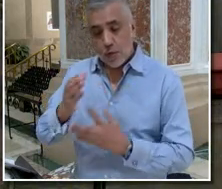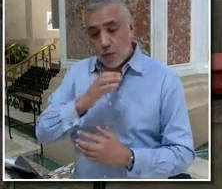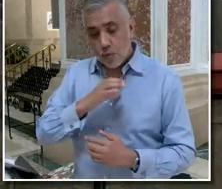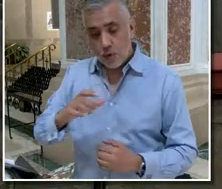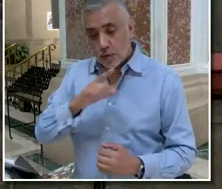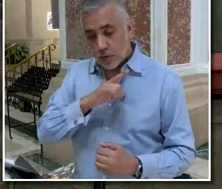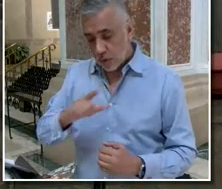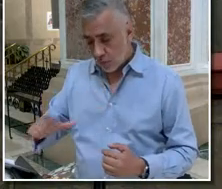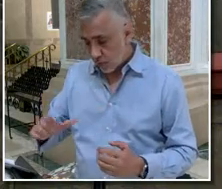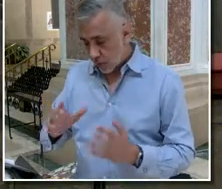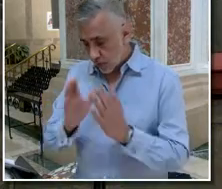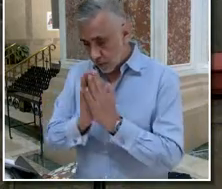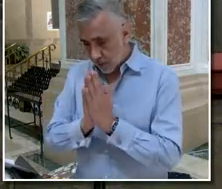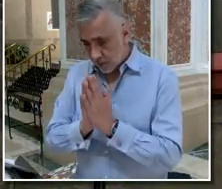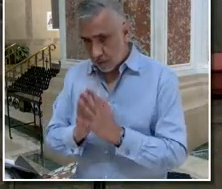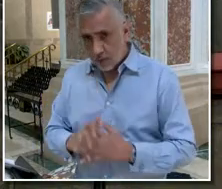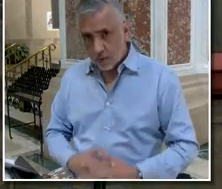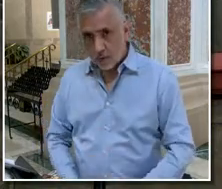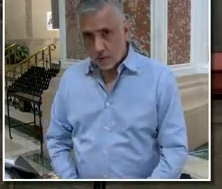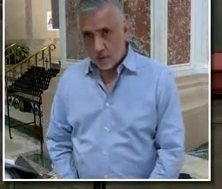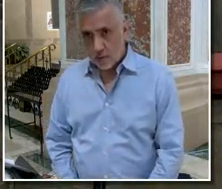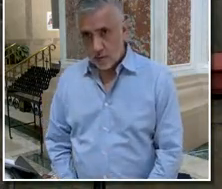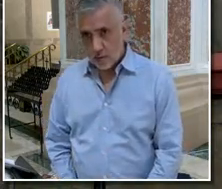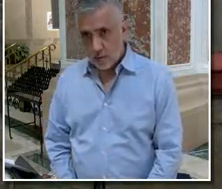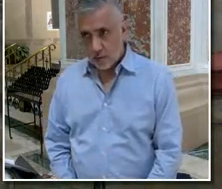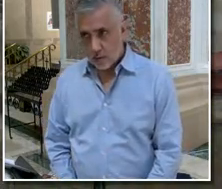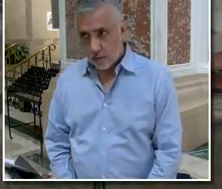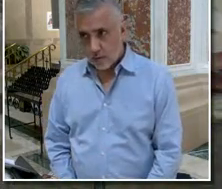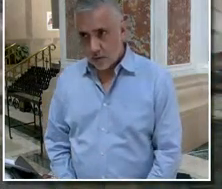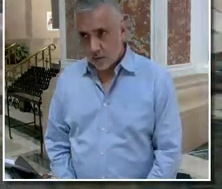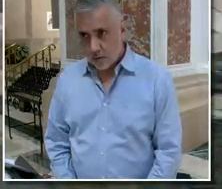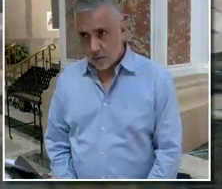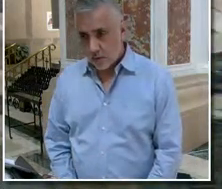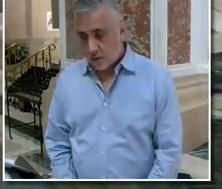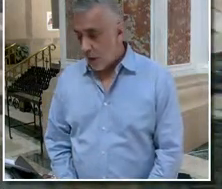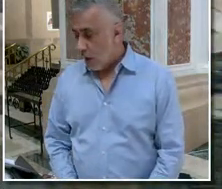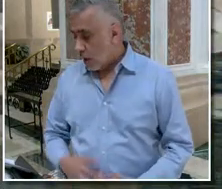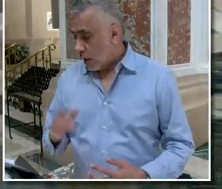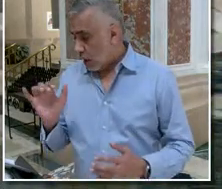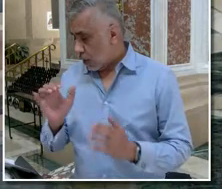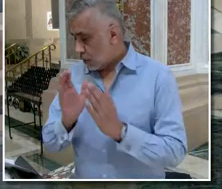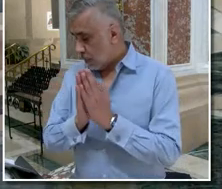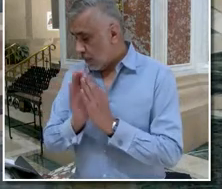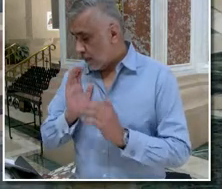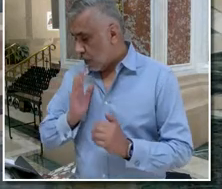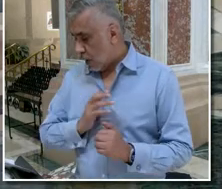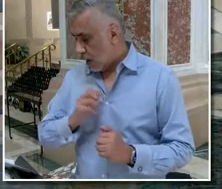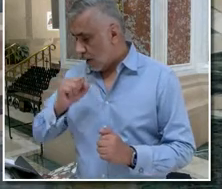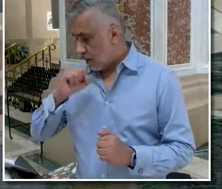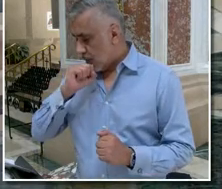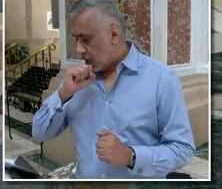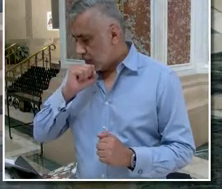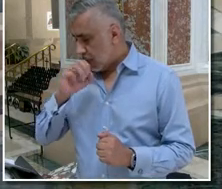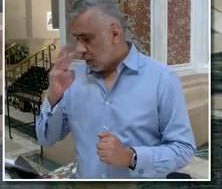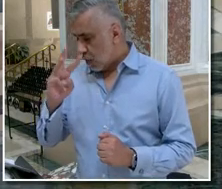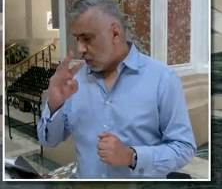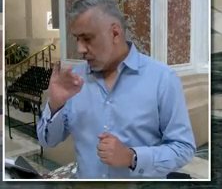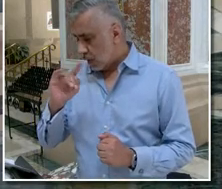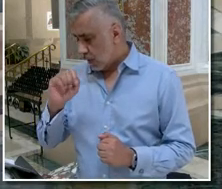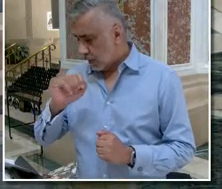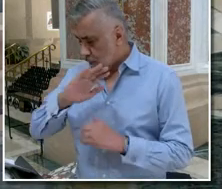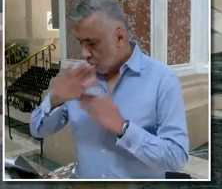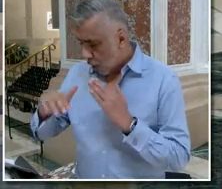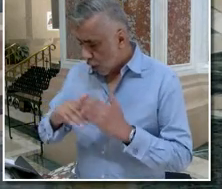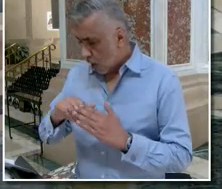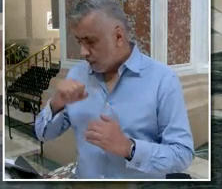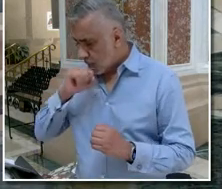our Lord. Amen. Let us pray also for our Bishop Wilton, for all